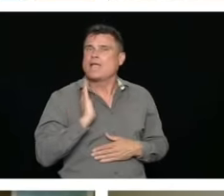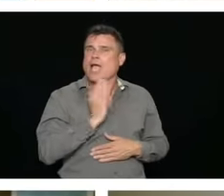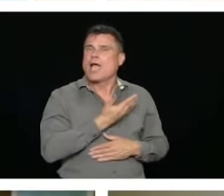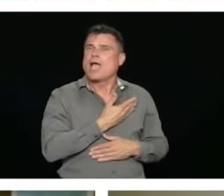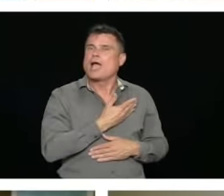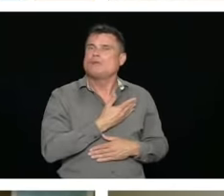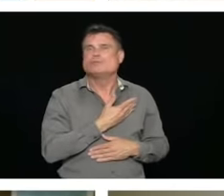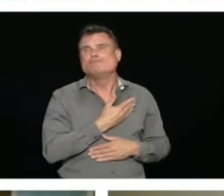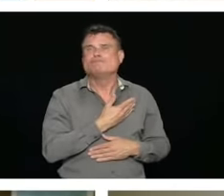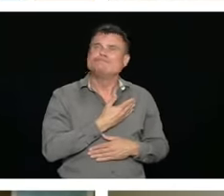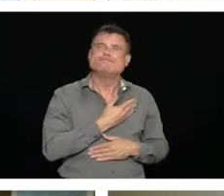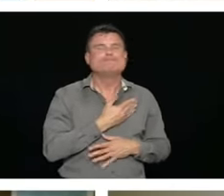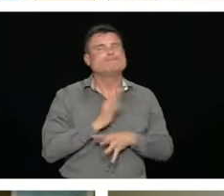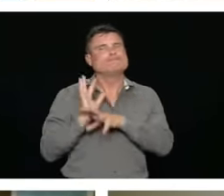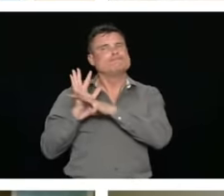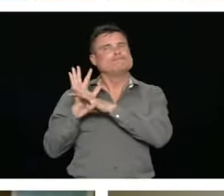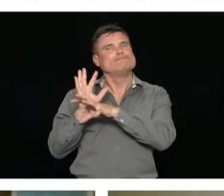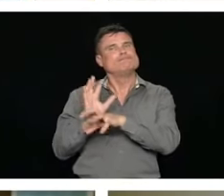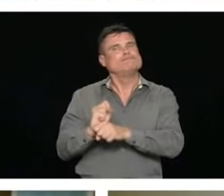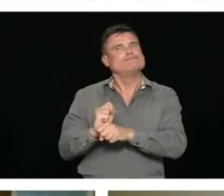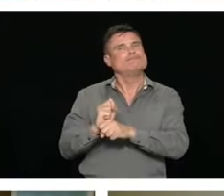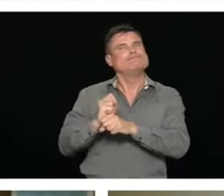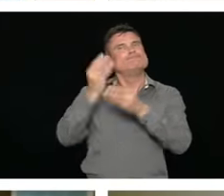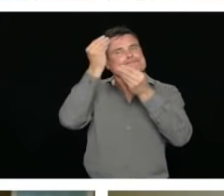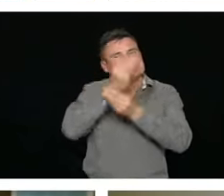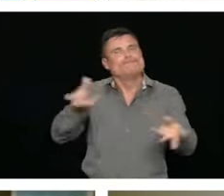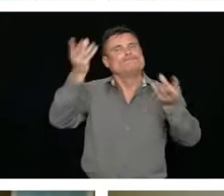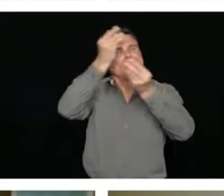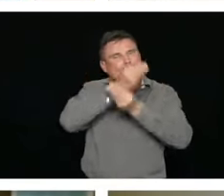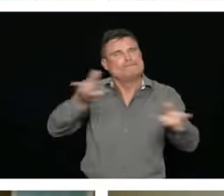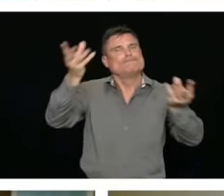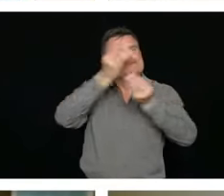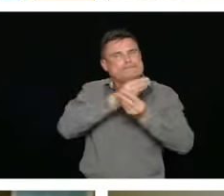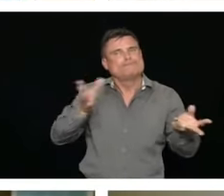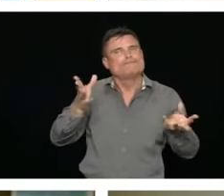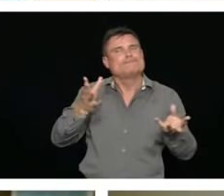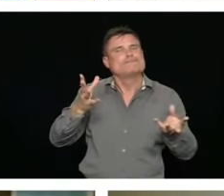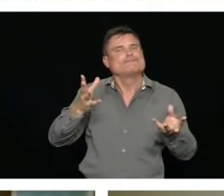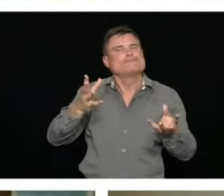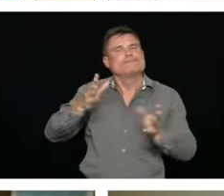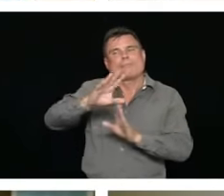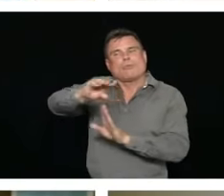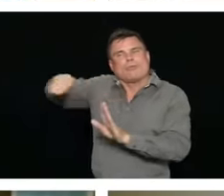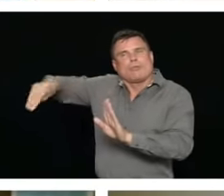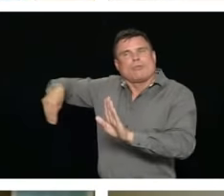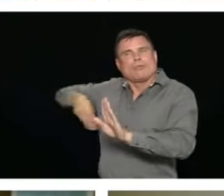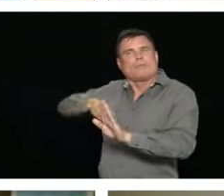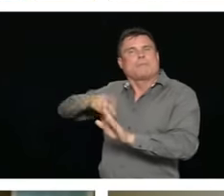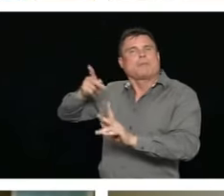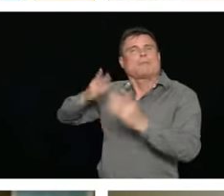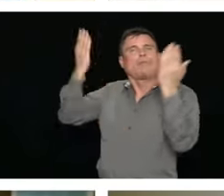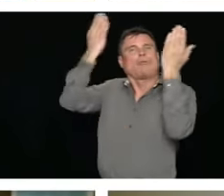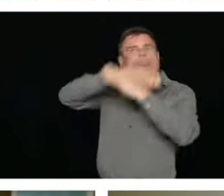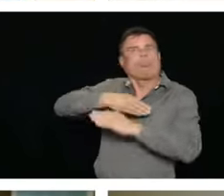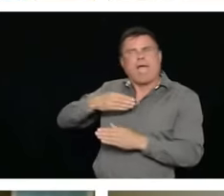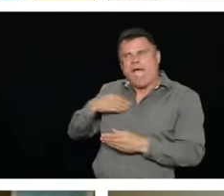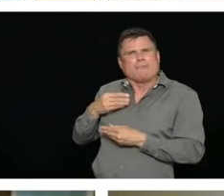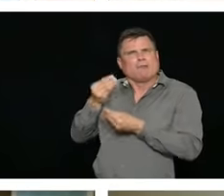to you how we're managing that. So that's what we get to do for the next 3 months, is try that out. For school, it's the next